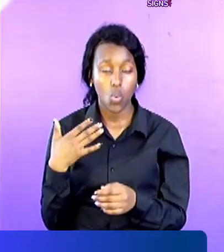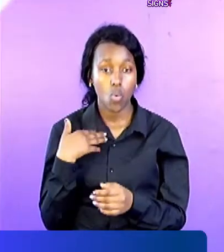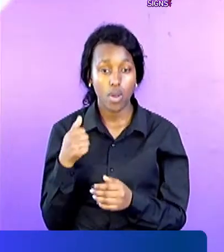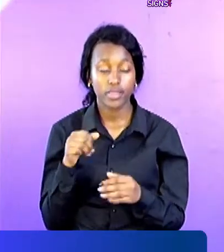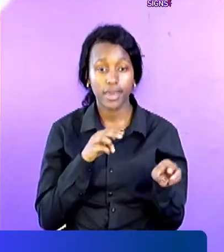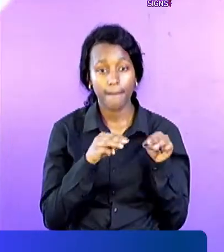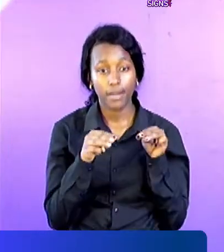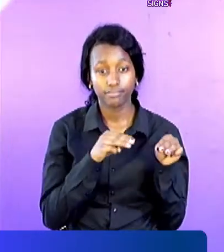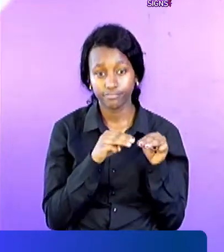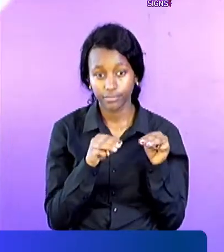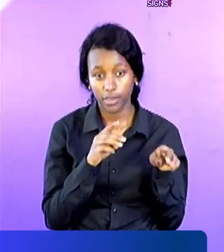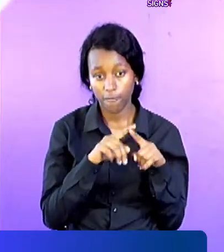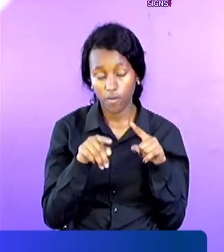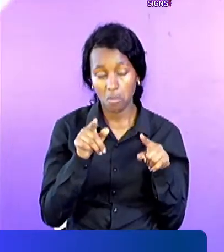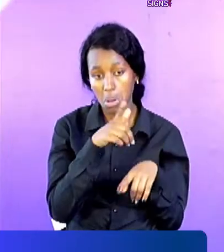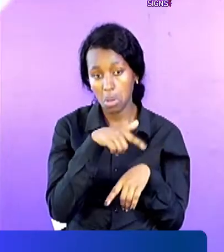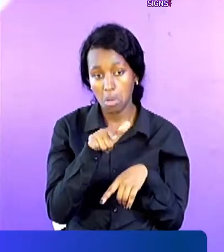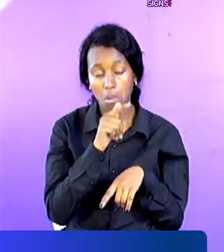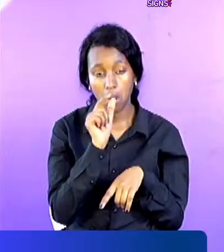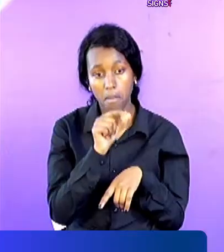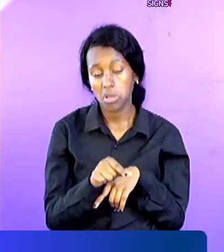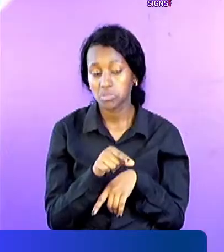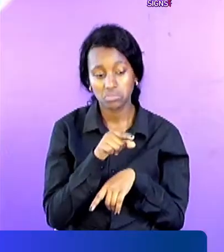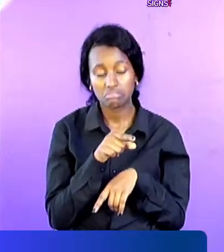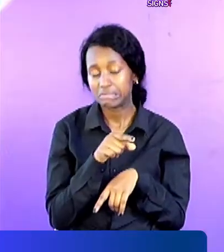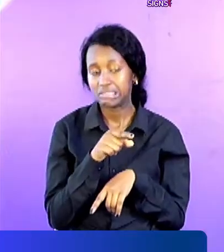not too much choice.